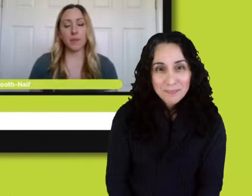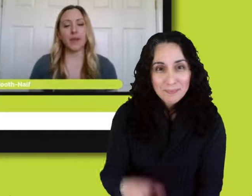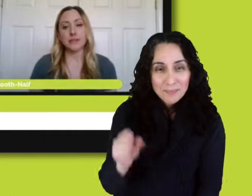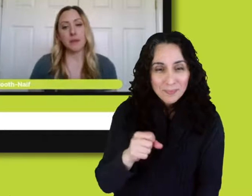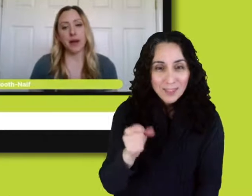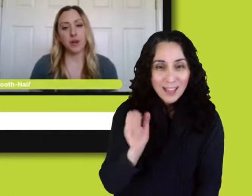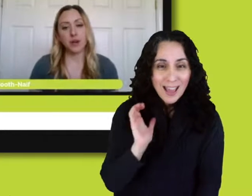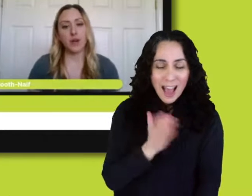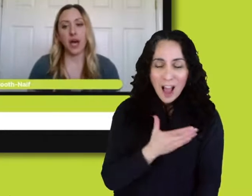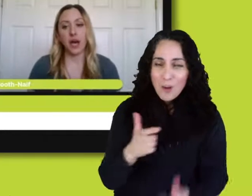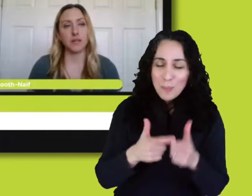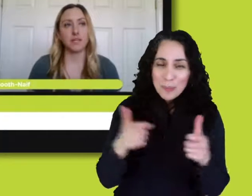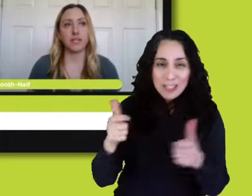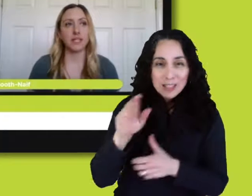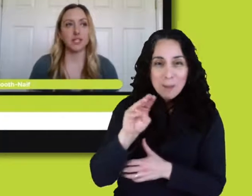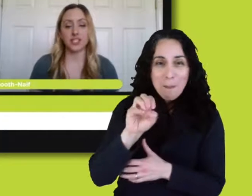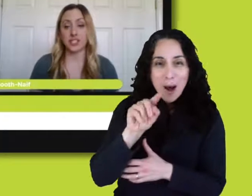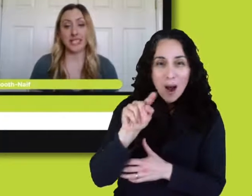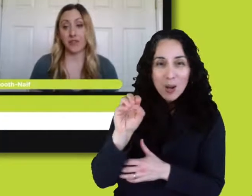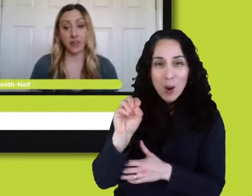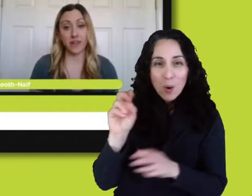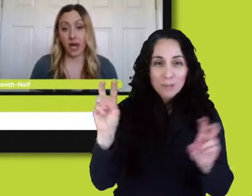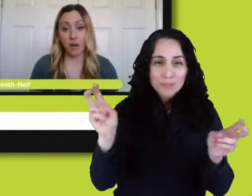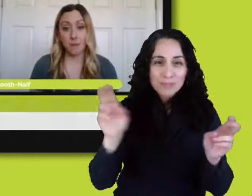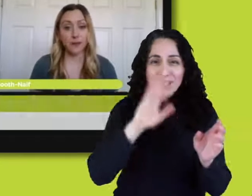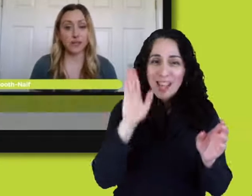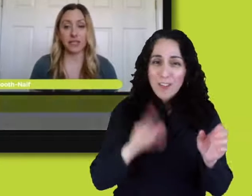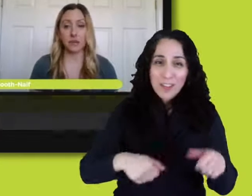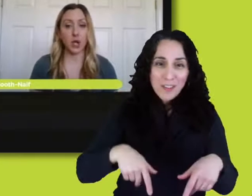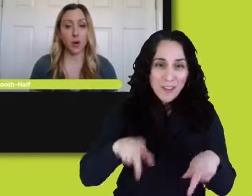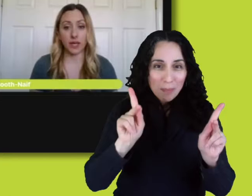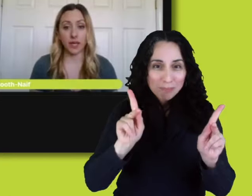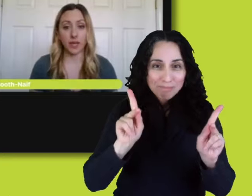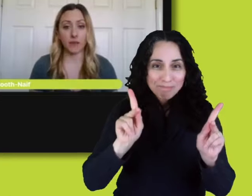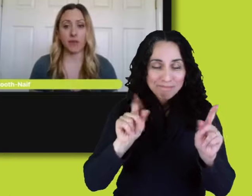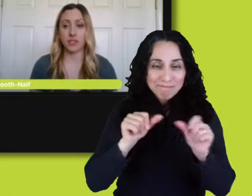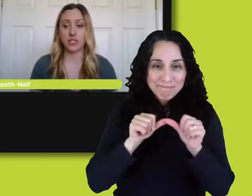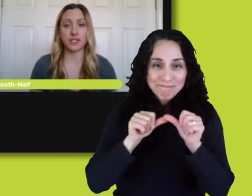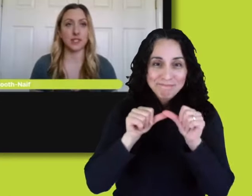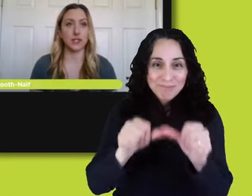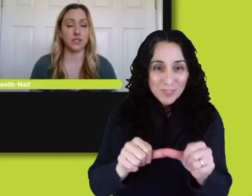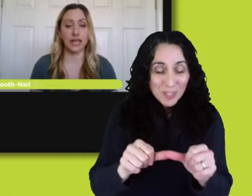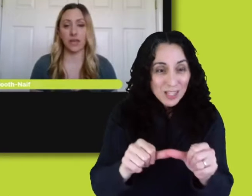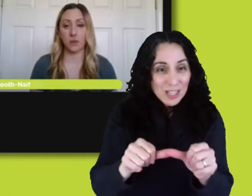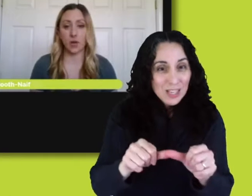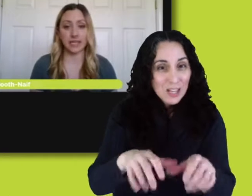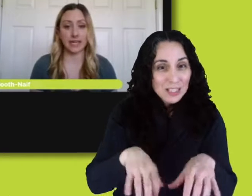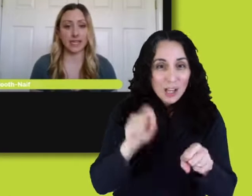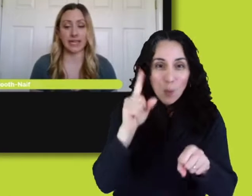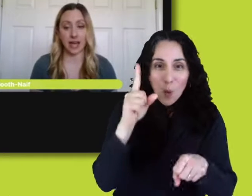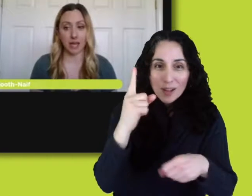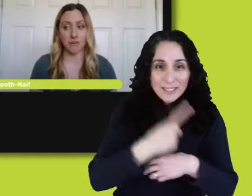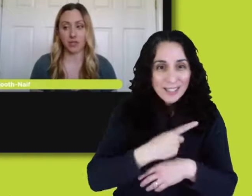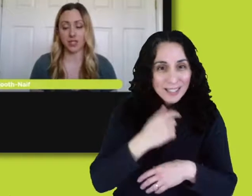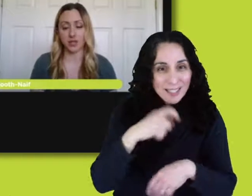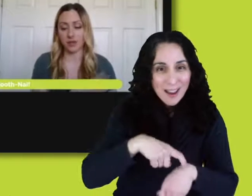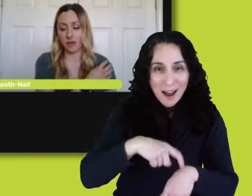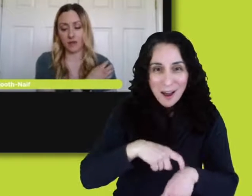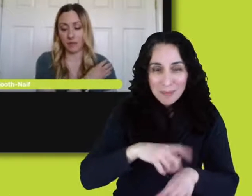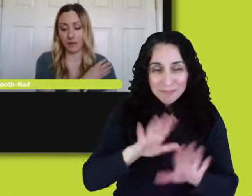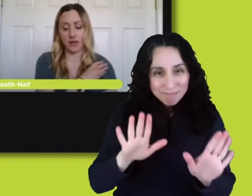Yeah, I think our biggest motto is just to never give up, keep going. I mean, there's, take it one day at a